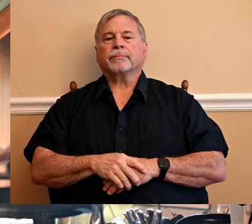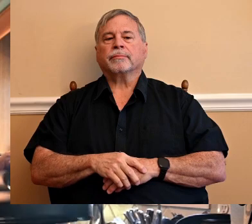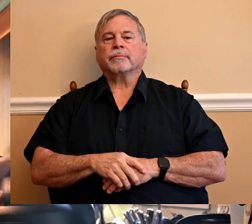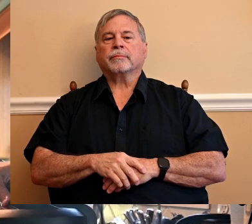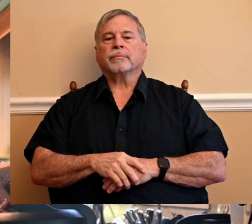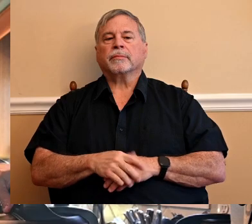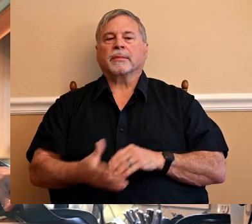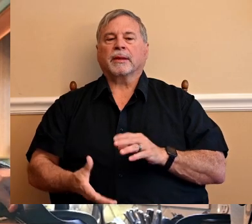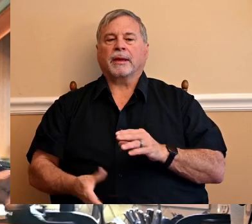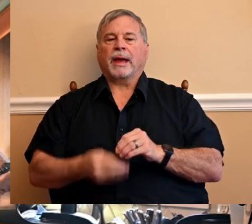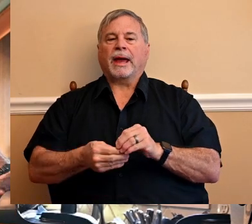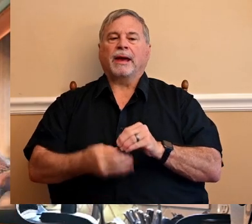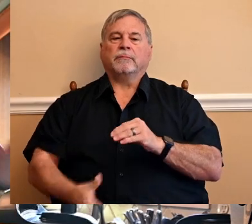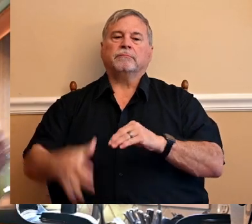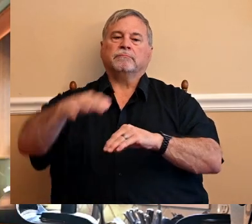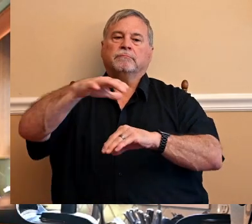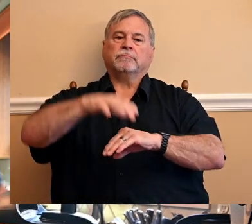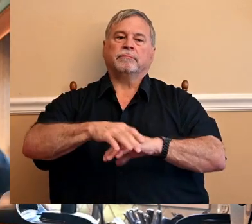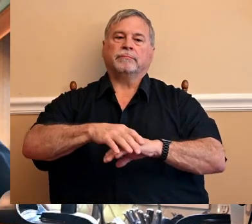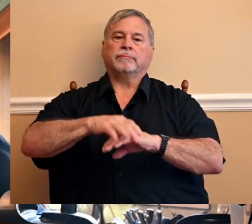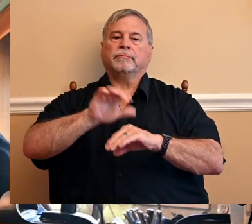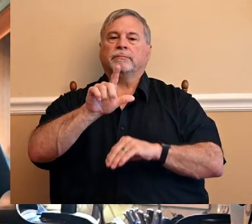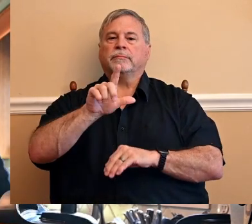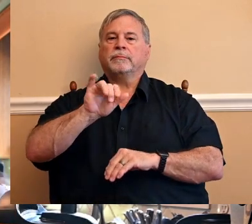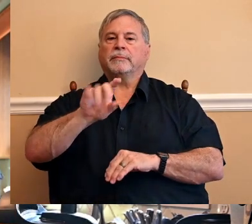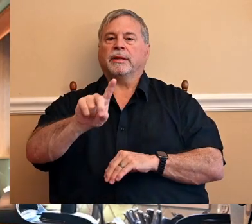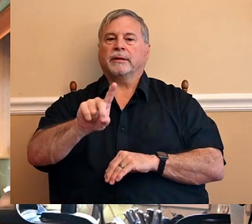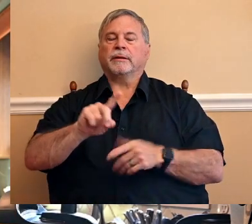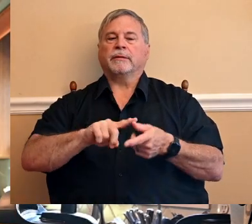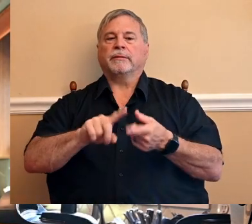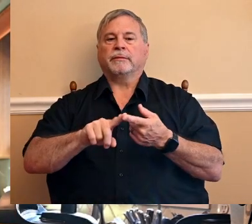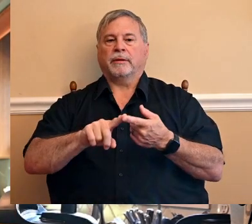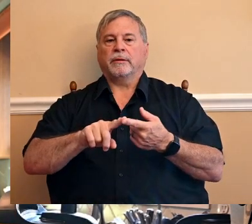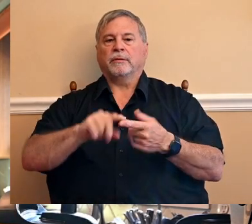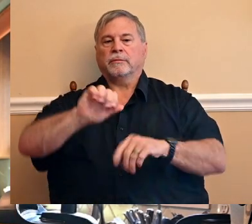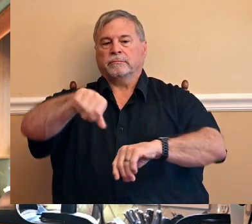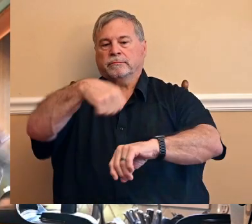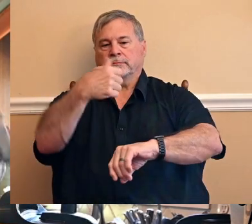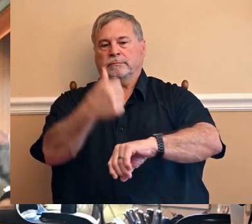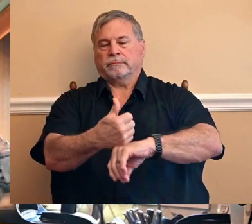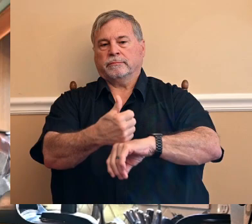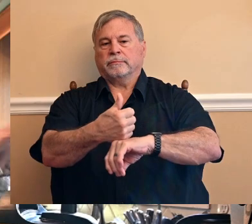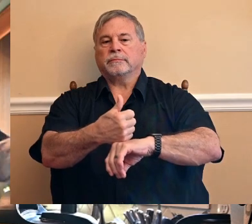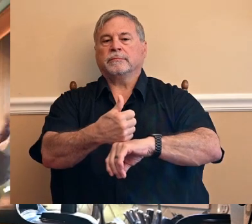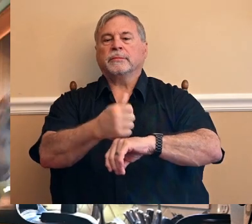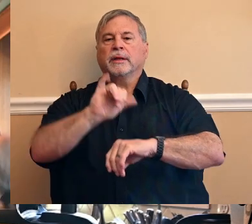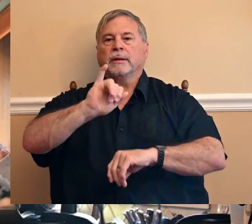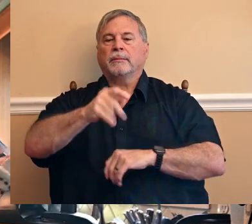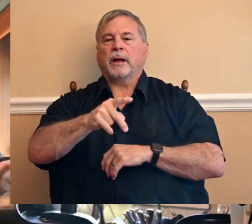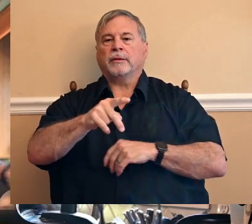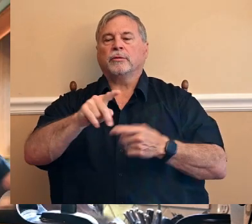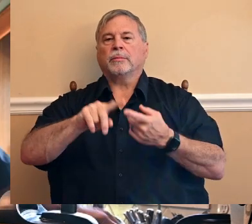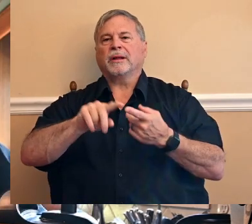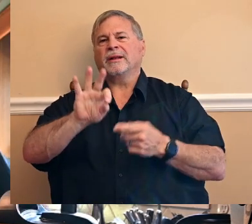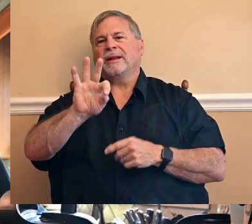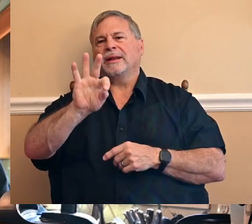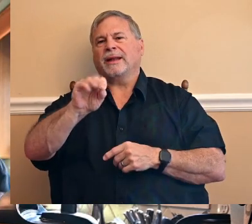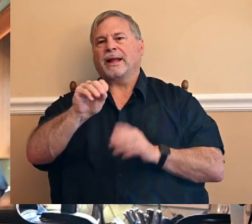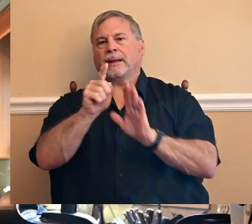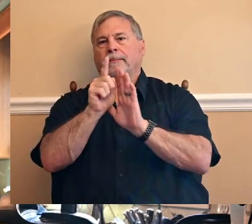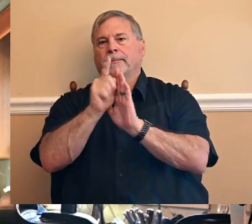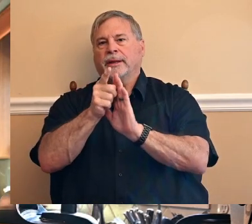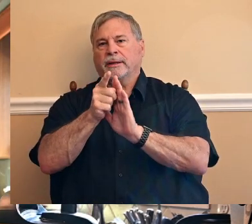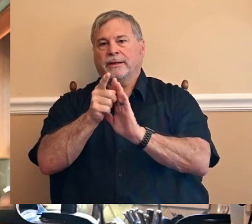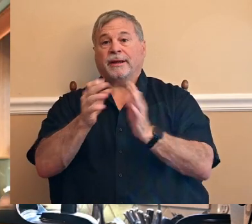lid on, and at this point what we'll do is we'll turn on the Instapot to about 90 minutes. Now if you had a